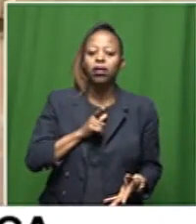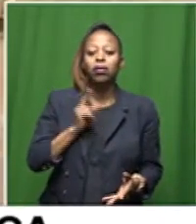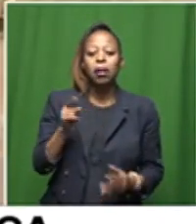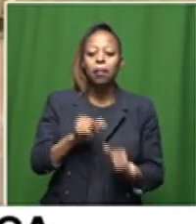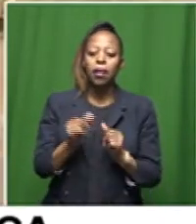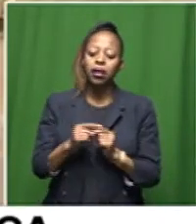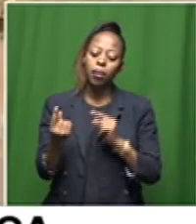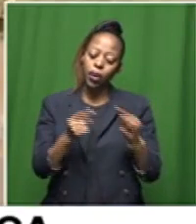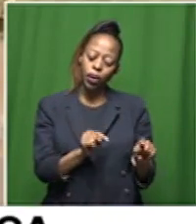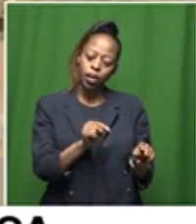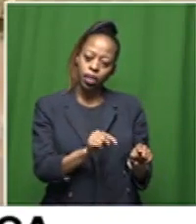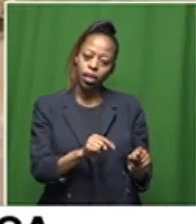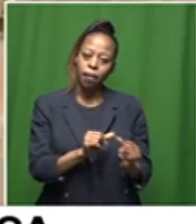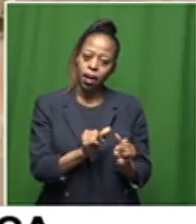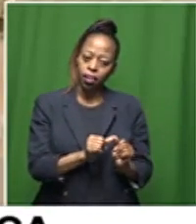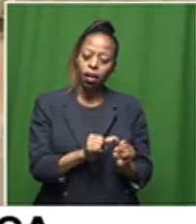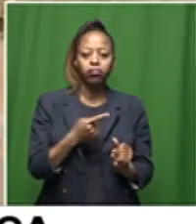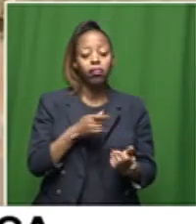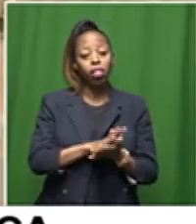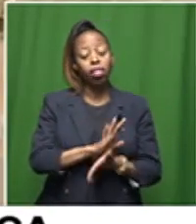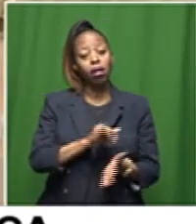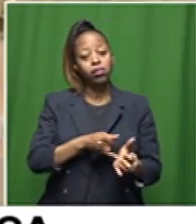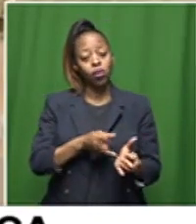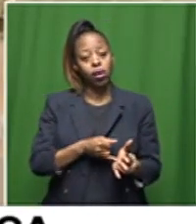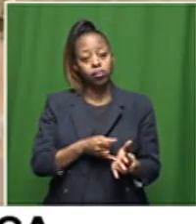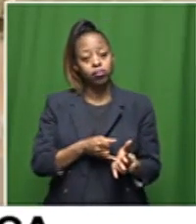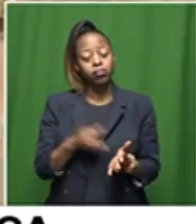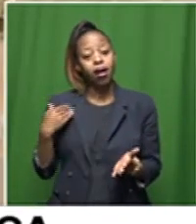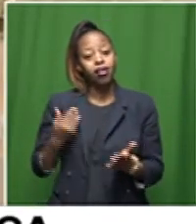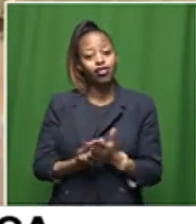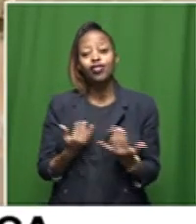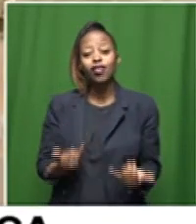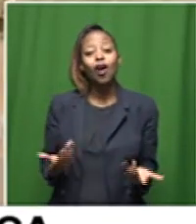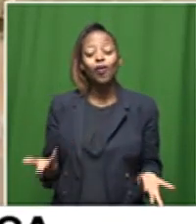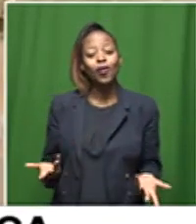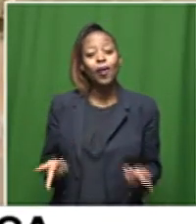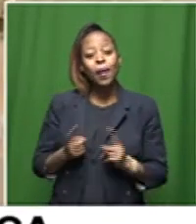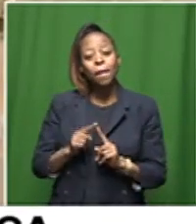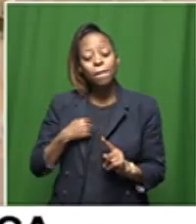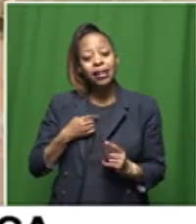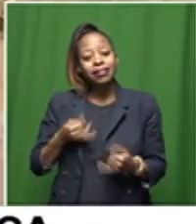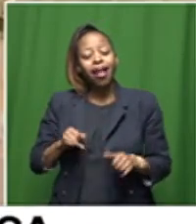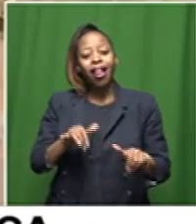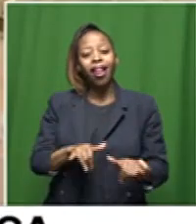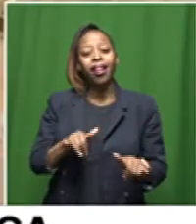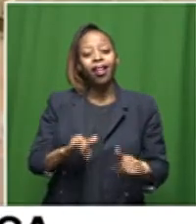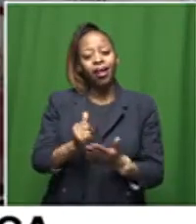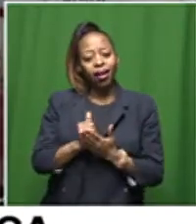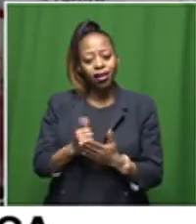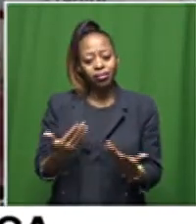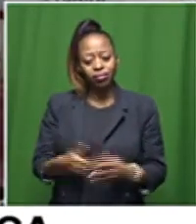come here. It was on the 13th of January. Up until now, I am still waiting to get